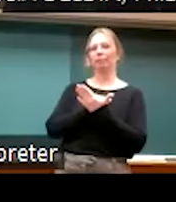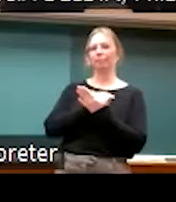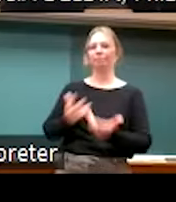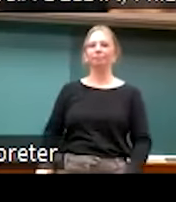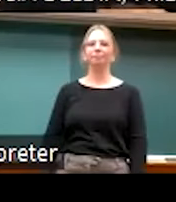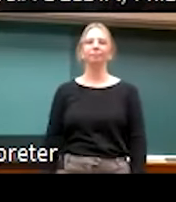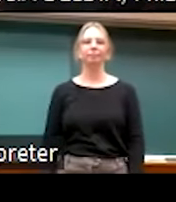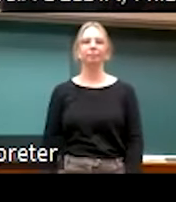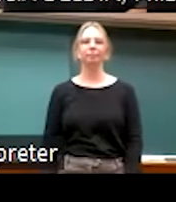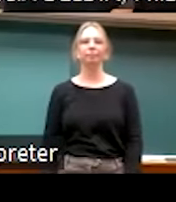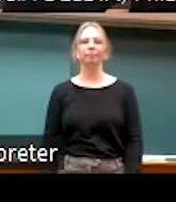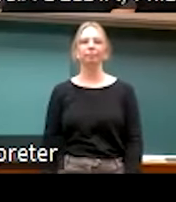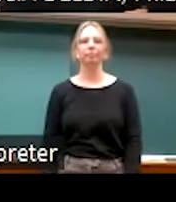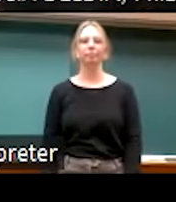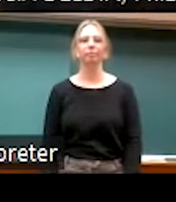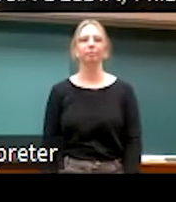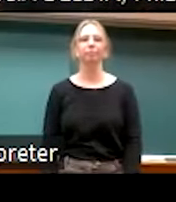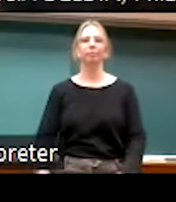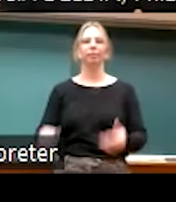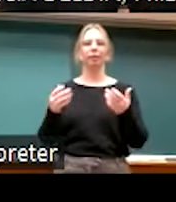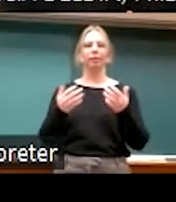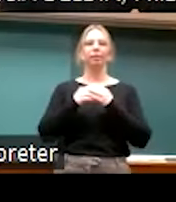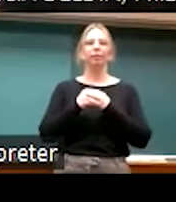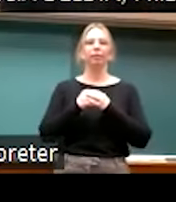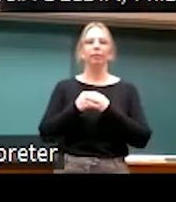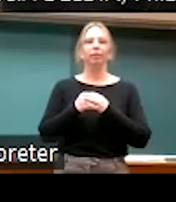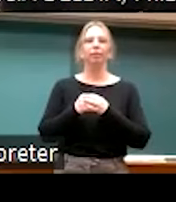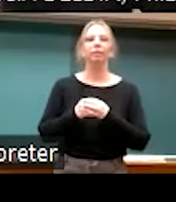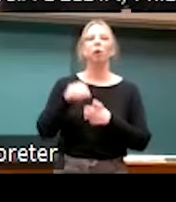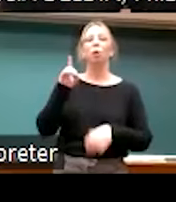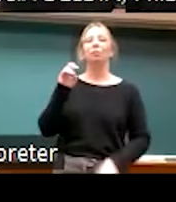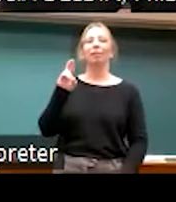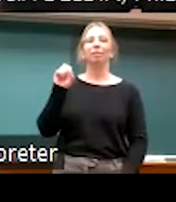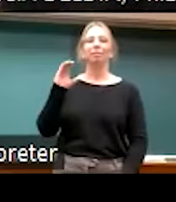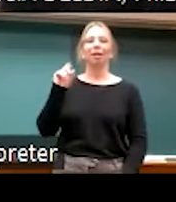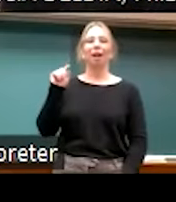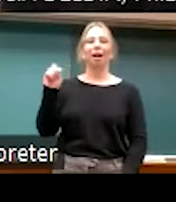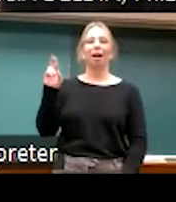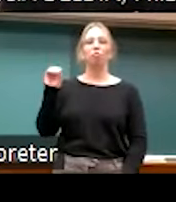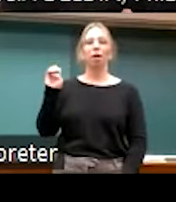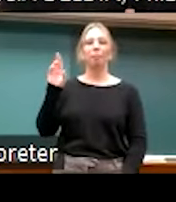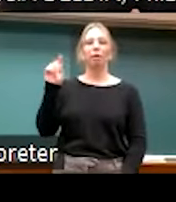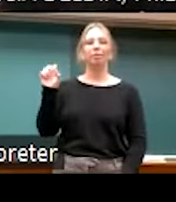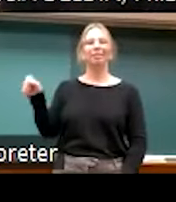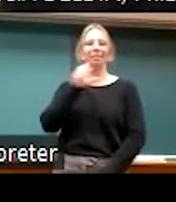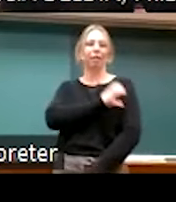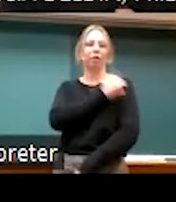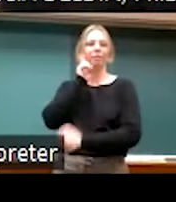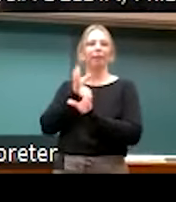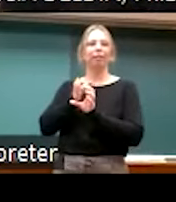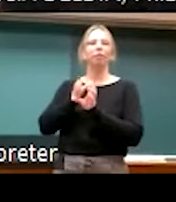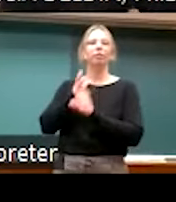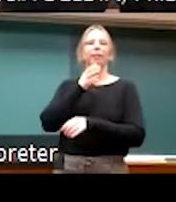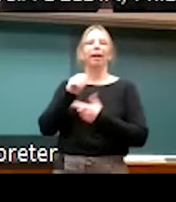And then one of my colleagues came up to me and said, hey, Pat, I've been seeing this data. His name is Dr. Scott Roberts. He's a clinical psychologist, a business professor, Dr.